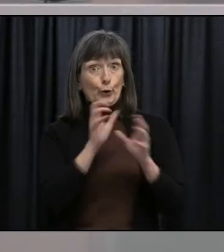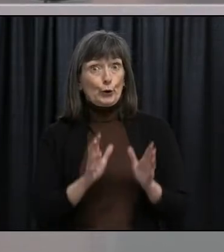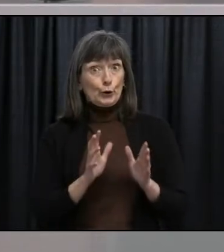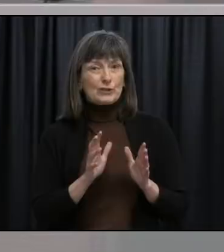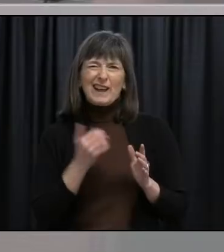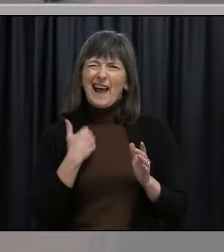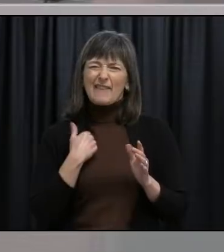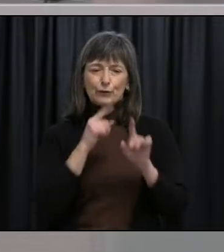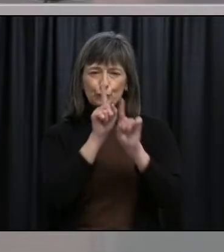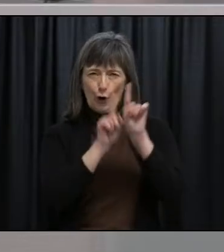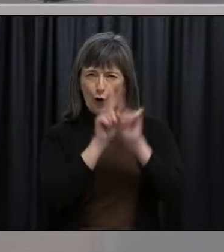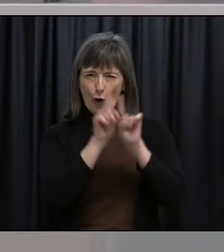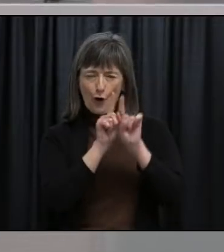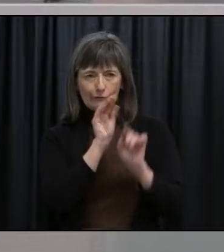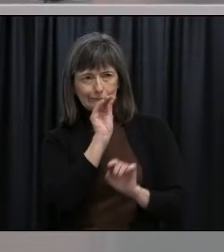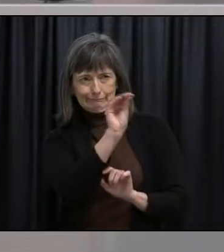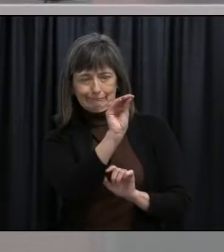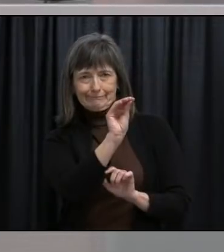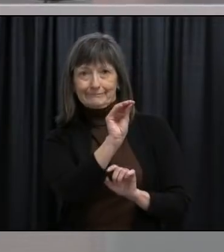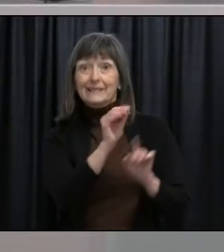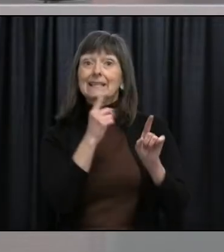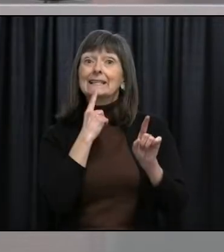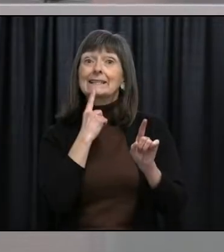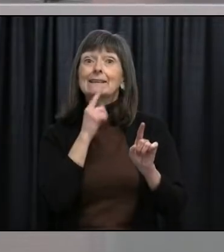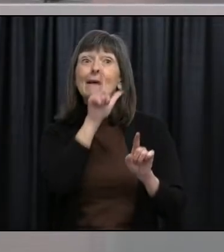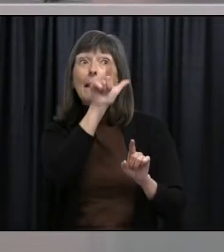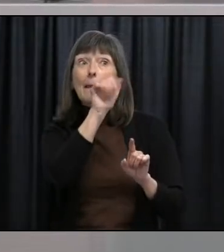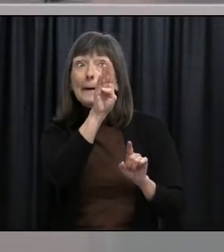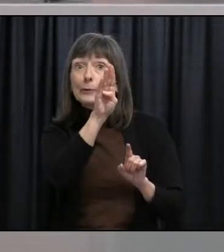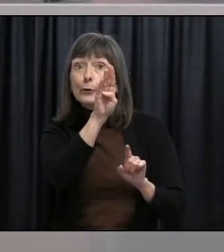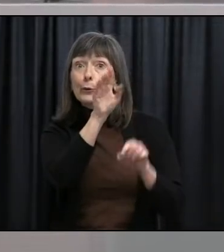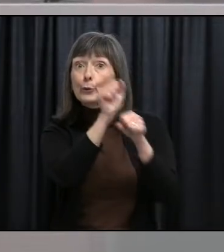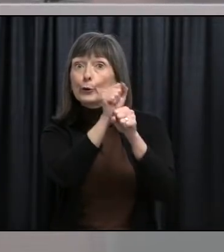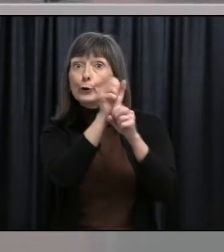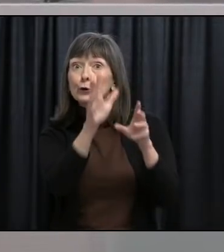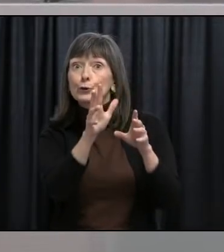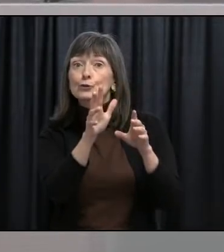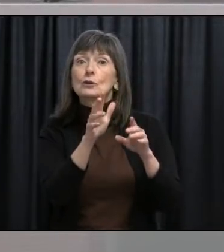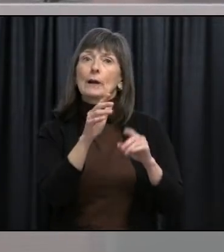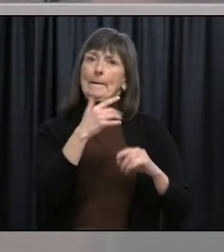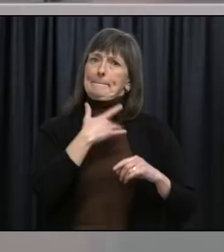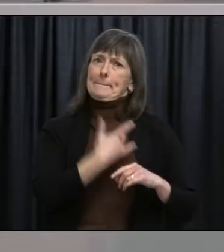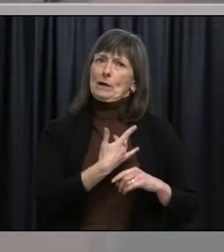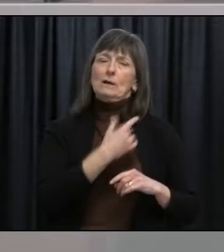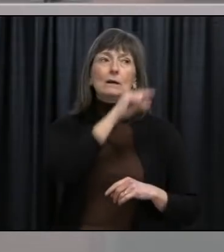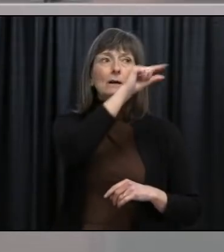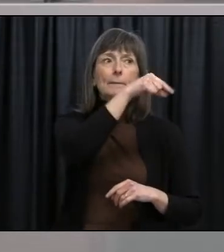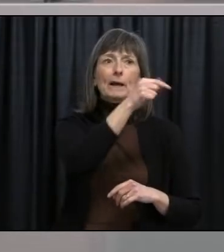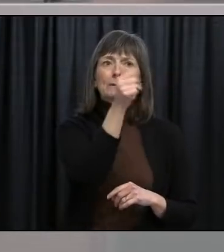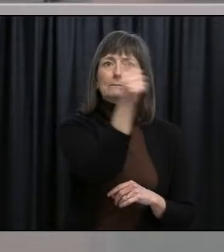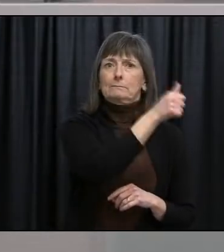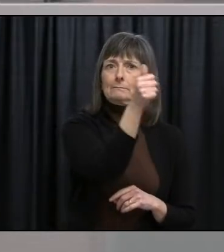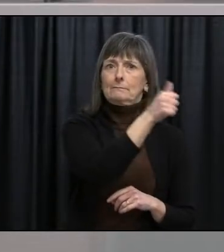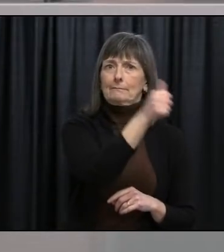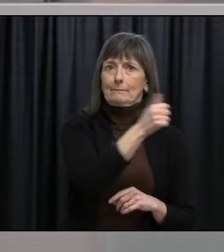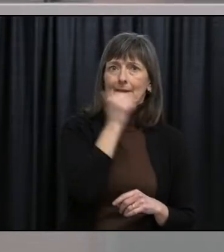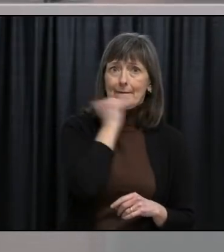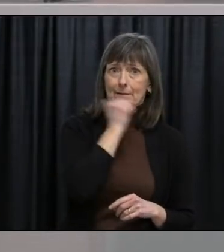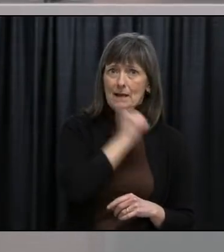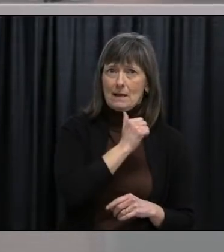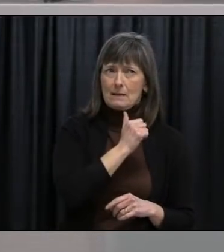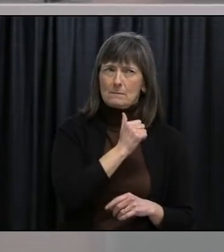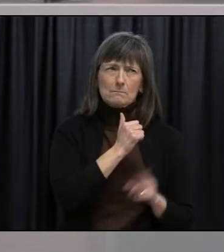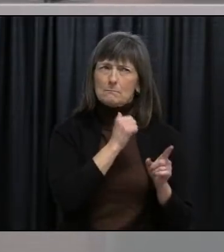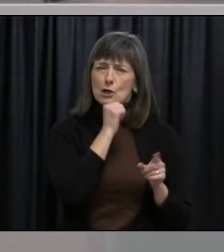are in Labrador who cross the Quebec border daily are not included in the essential worker vaccination group for Phase 2. Why